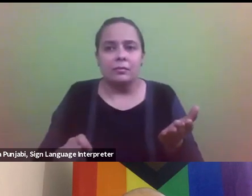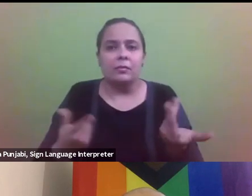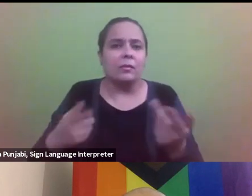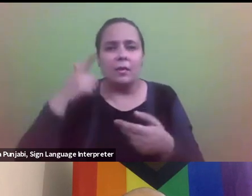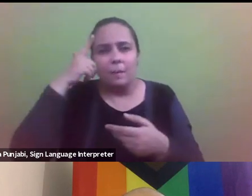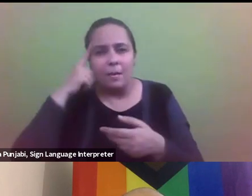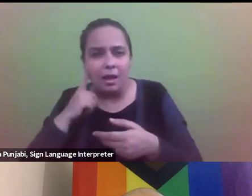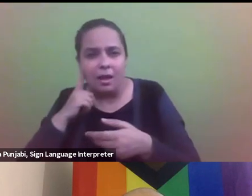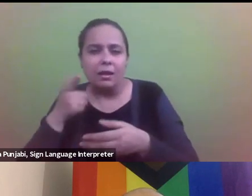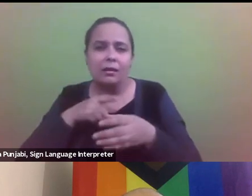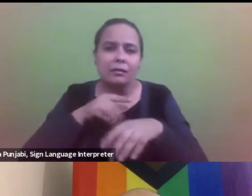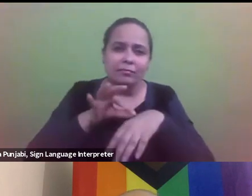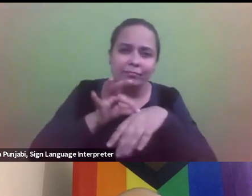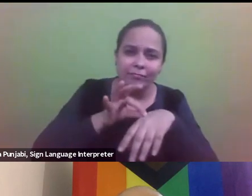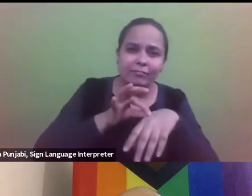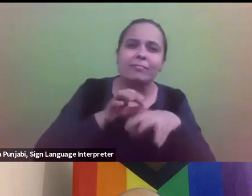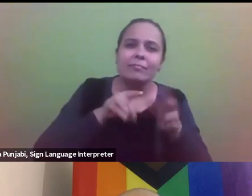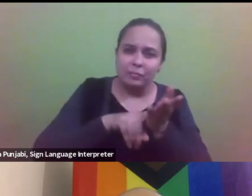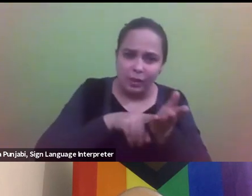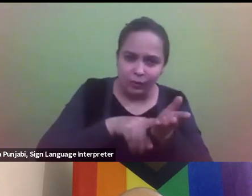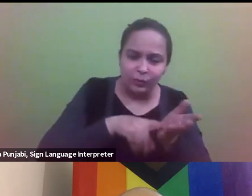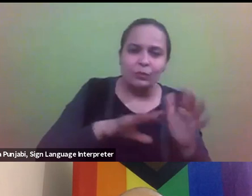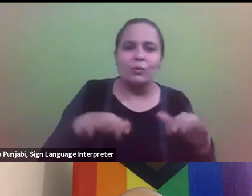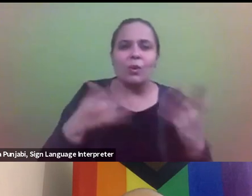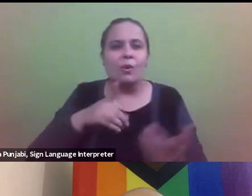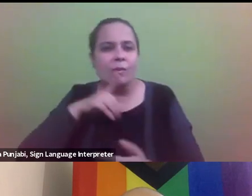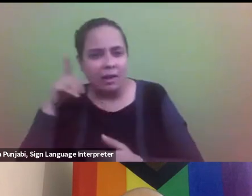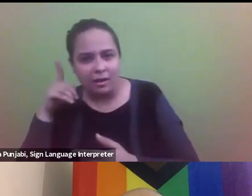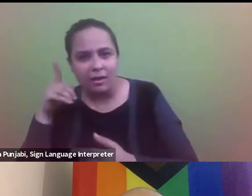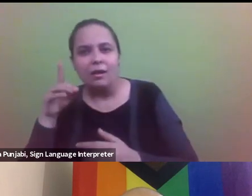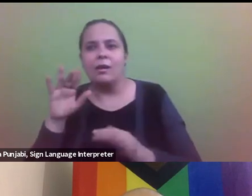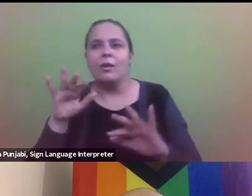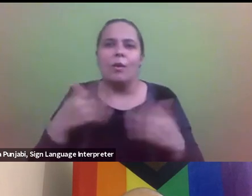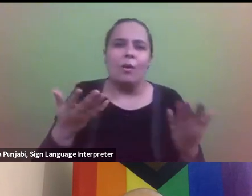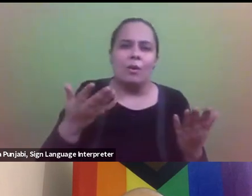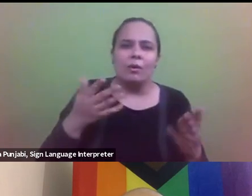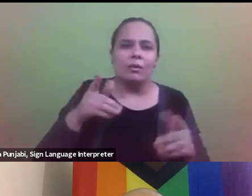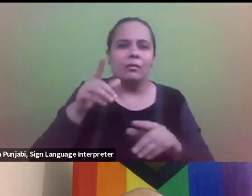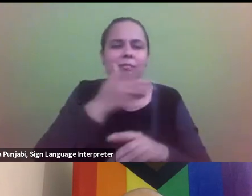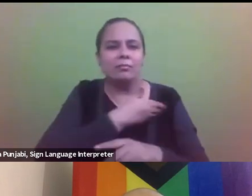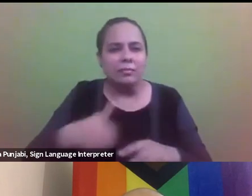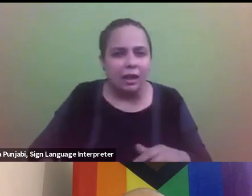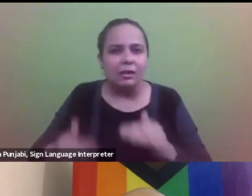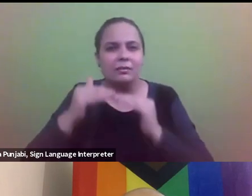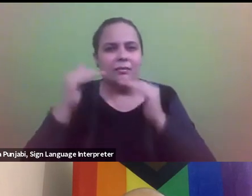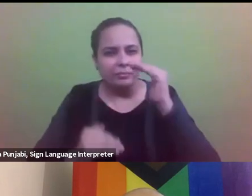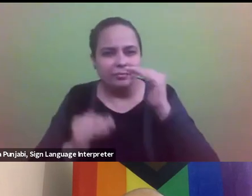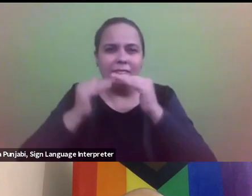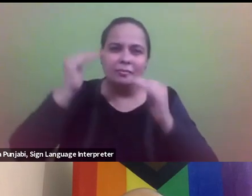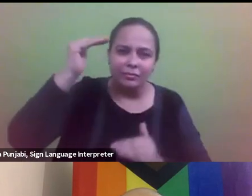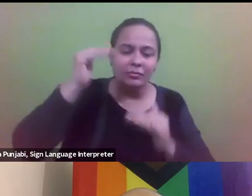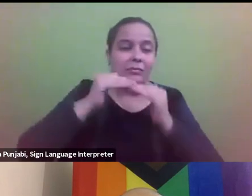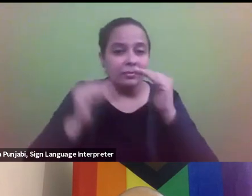brown in race, or who are from marginalized caste, or who are